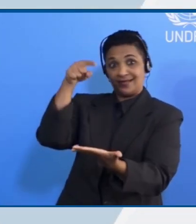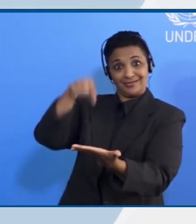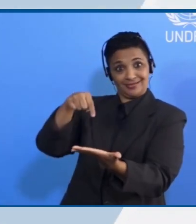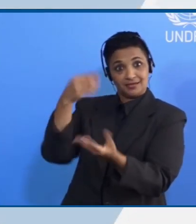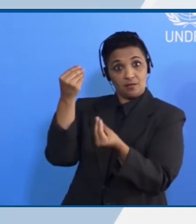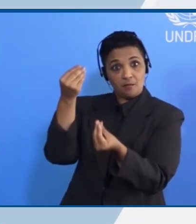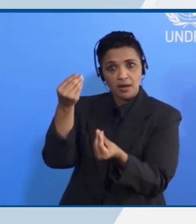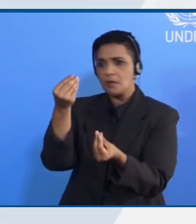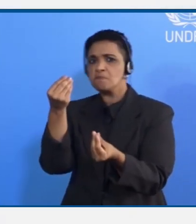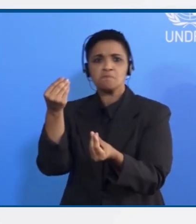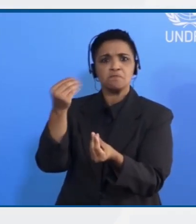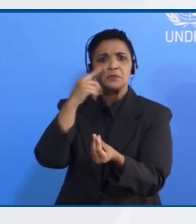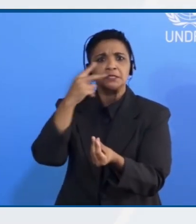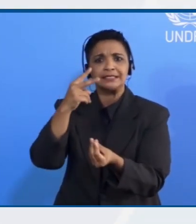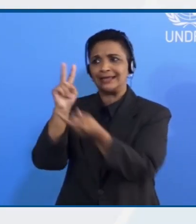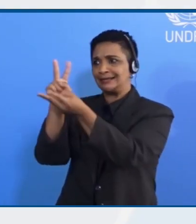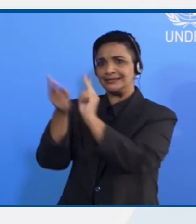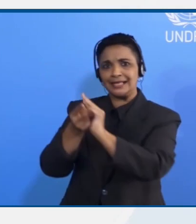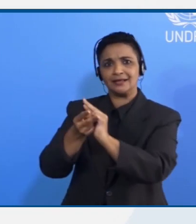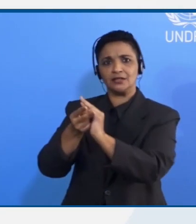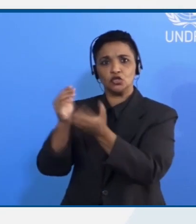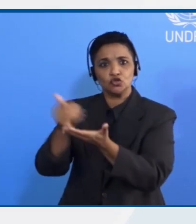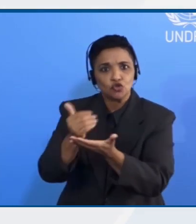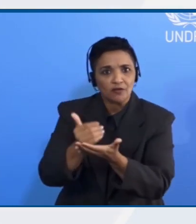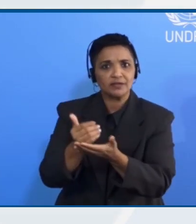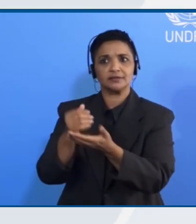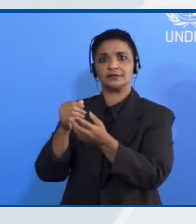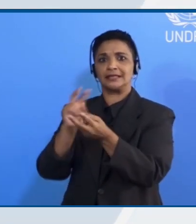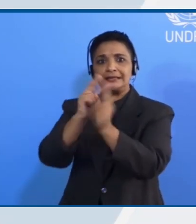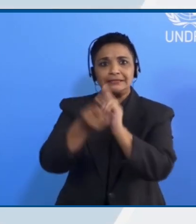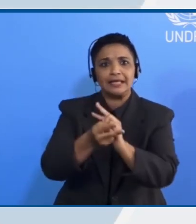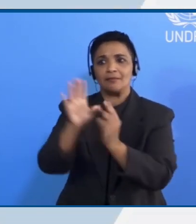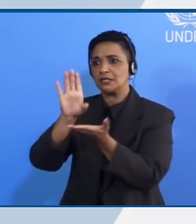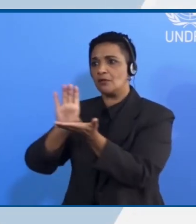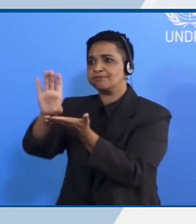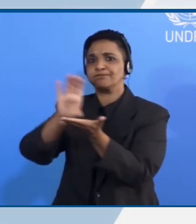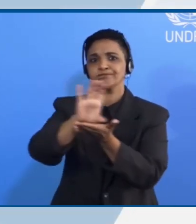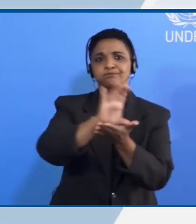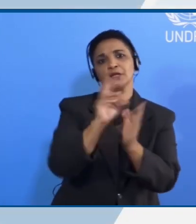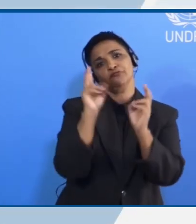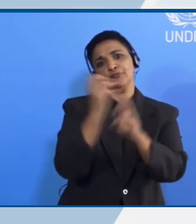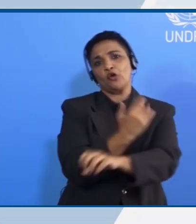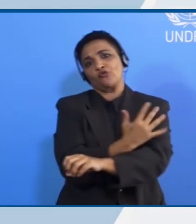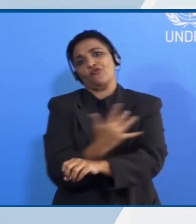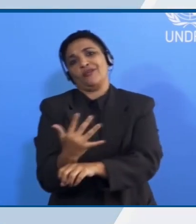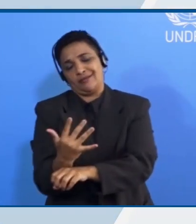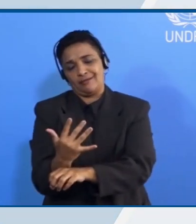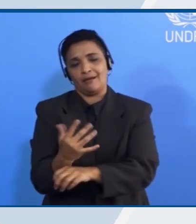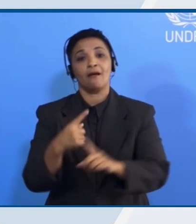deploy their savings, their pensions, etc., in greener portfolios, including divestment